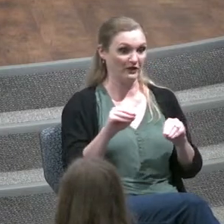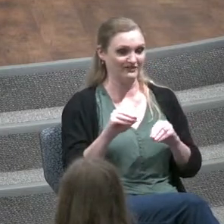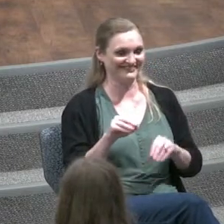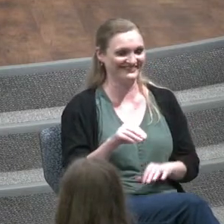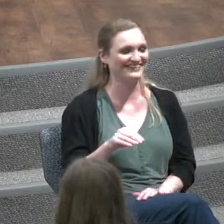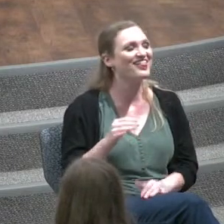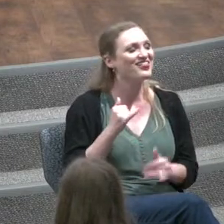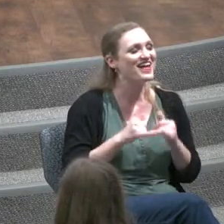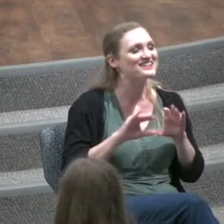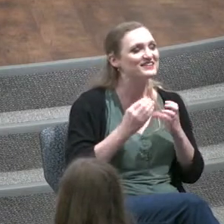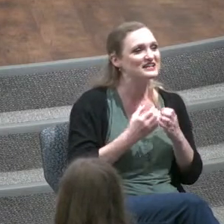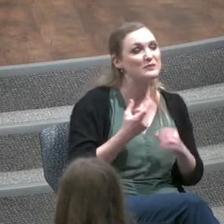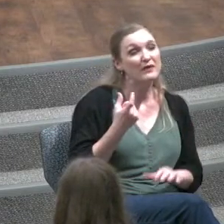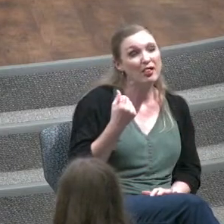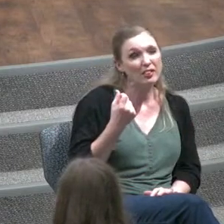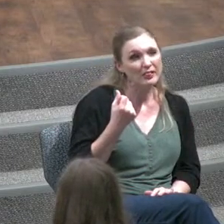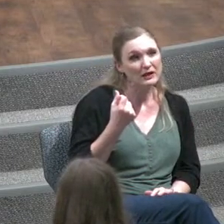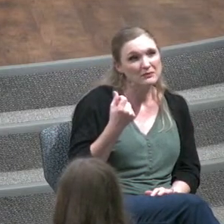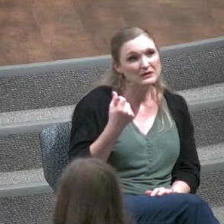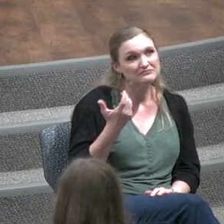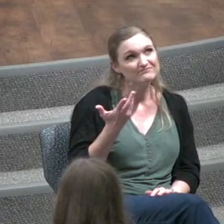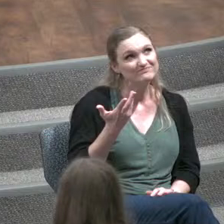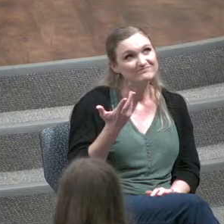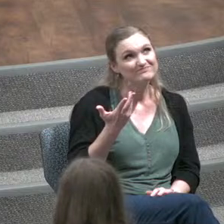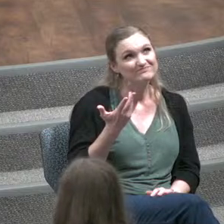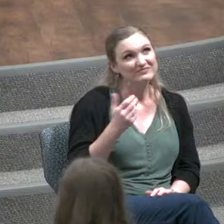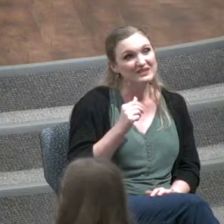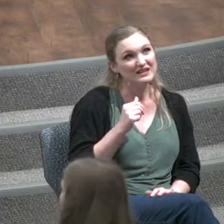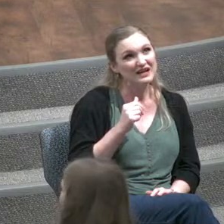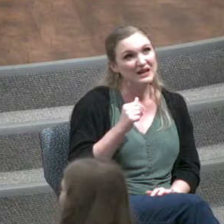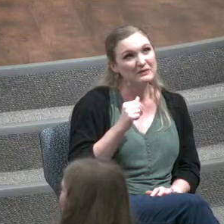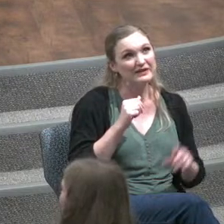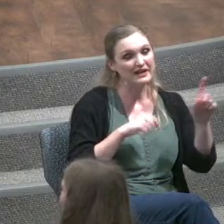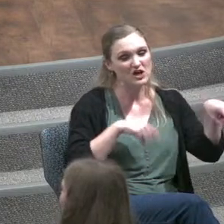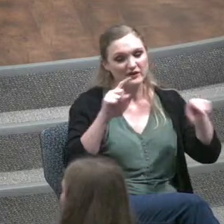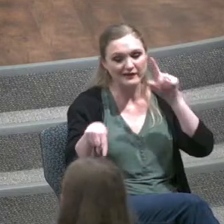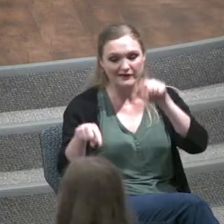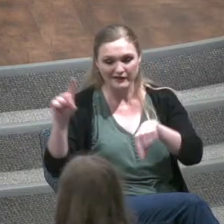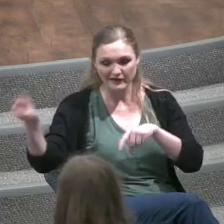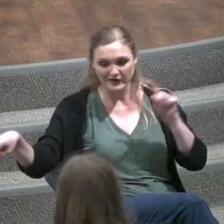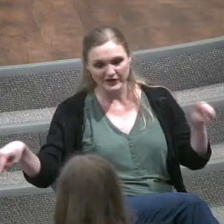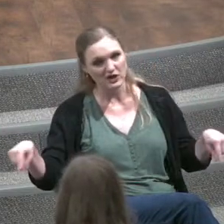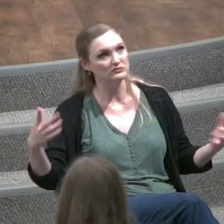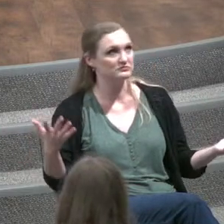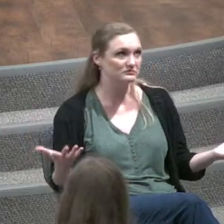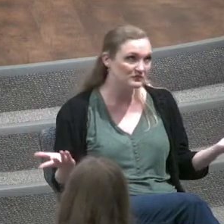tonight's our last class. It's going to be a little bit of a, I'm not going to say a hodgepodge, but